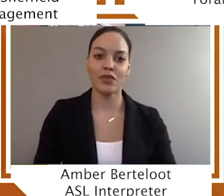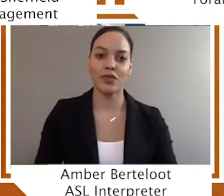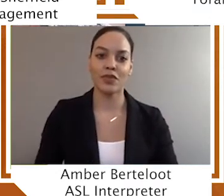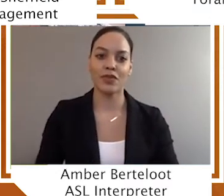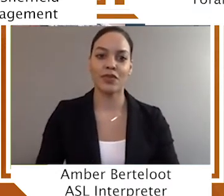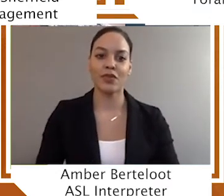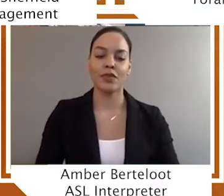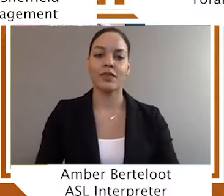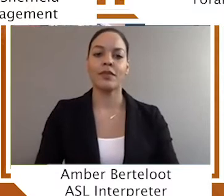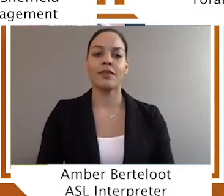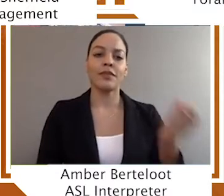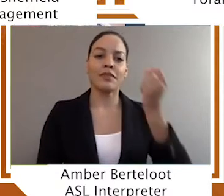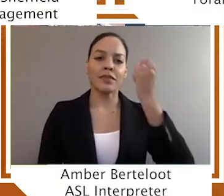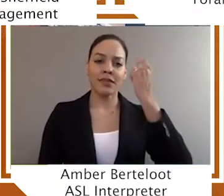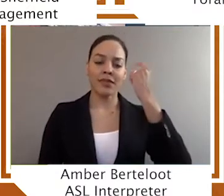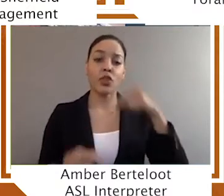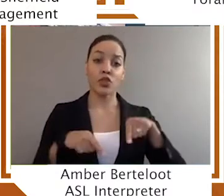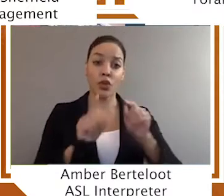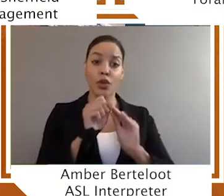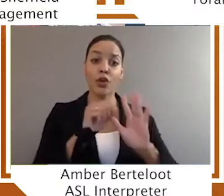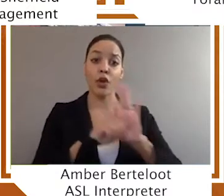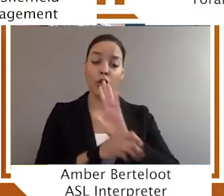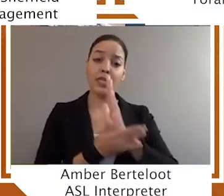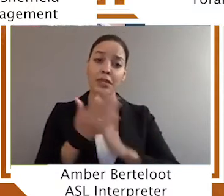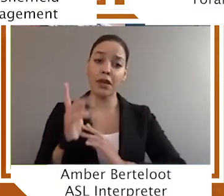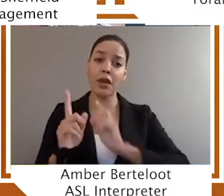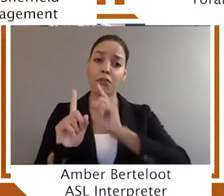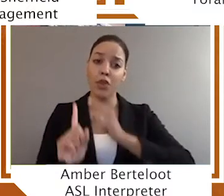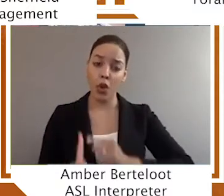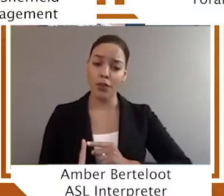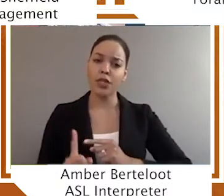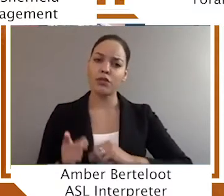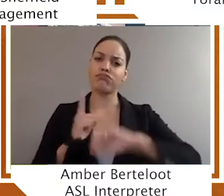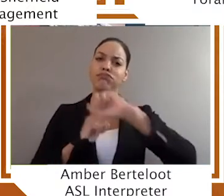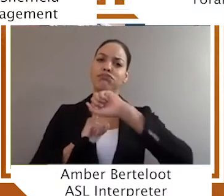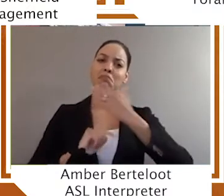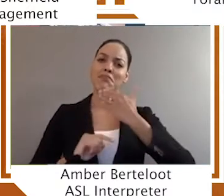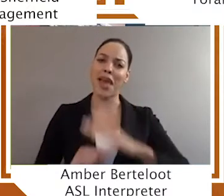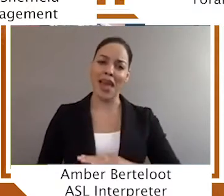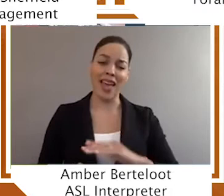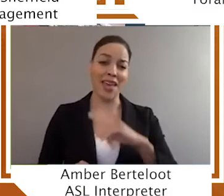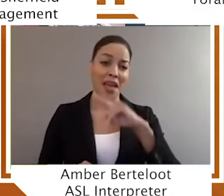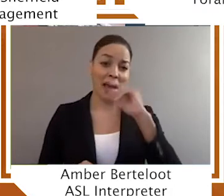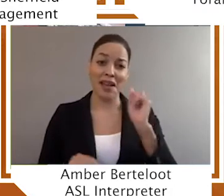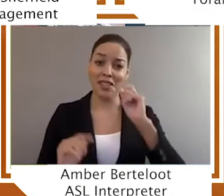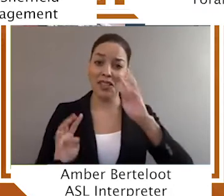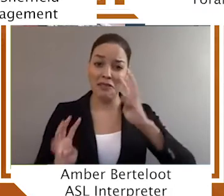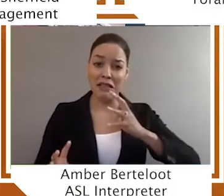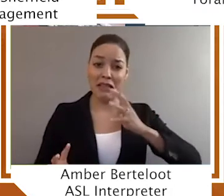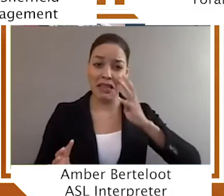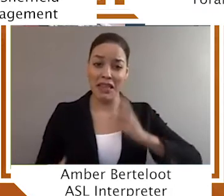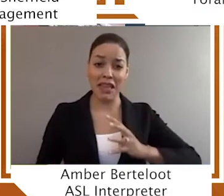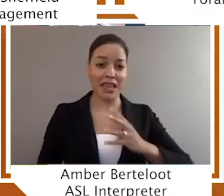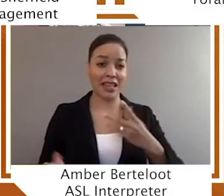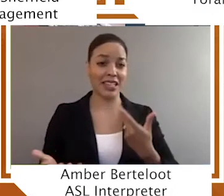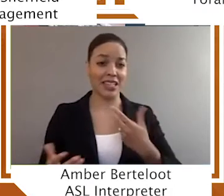There have been some moments during COVID, good and bad, like bad, ugly, cry, just snotty, woo, just,